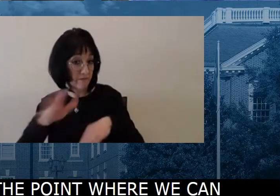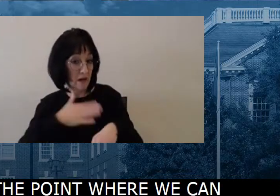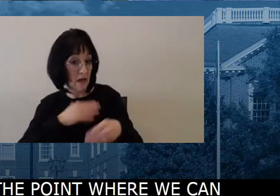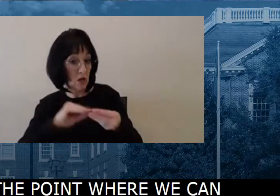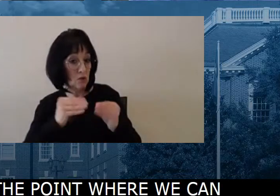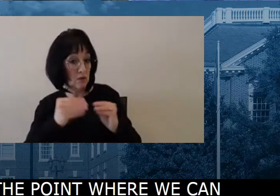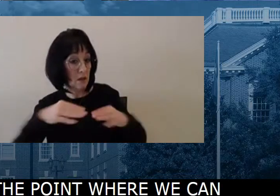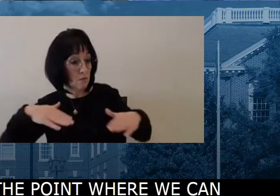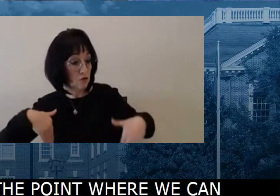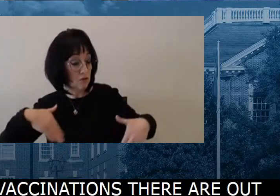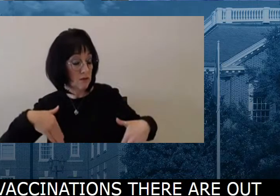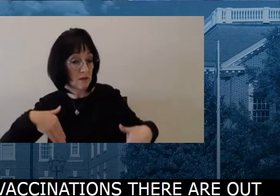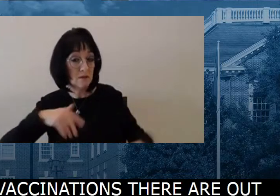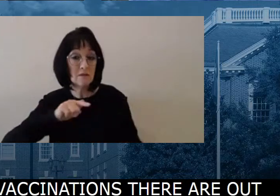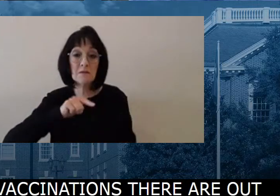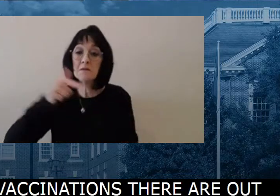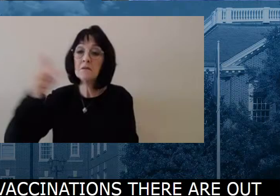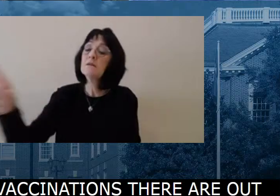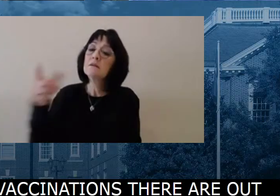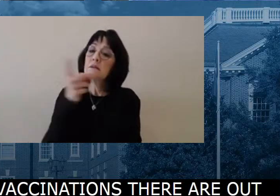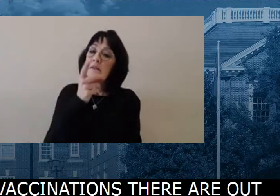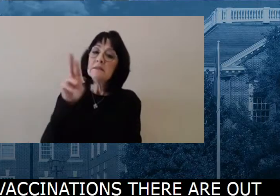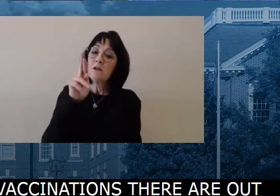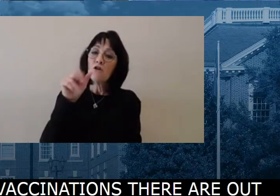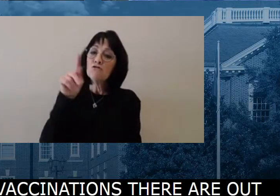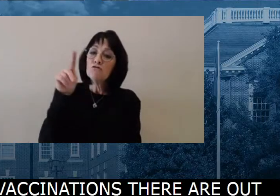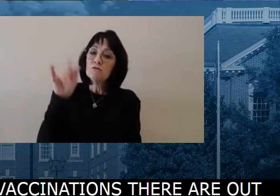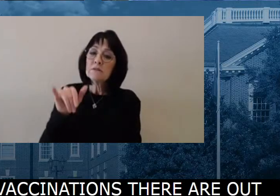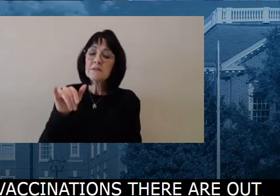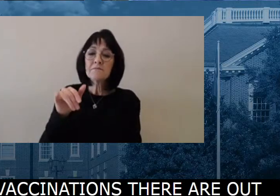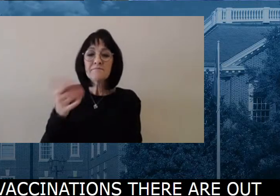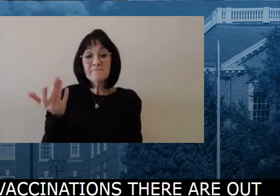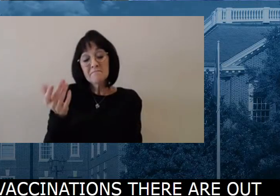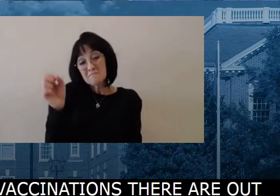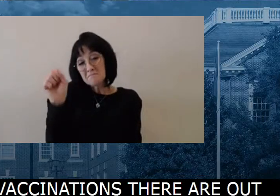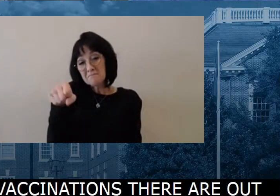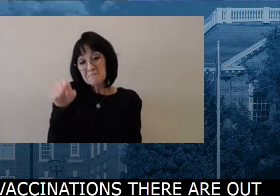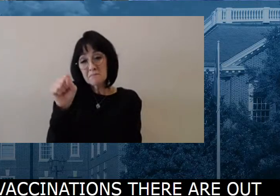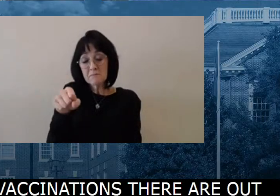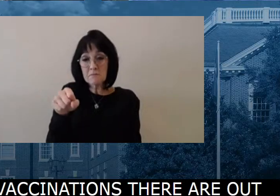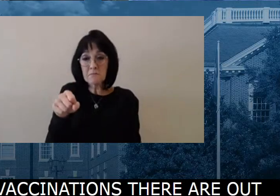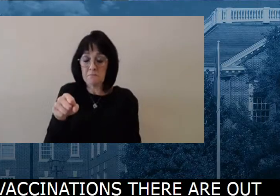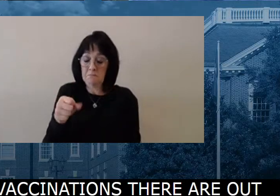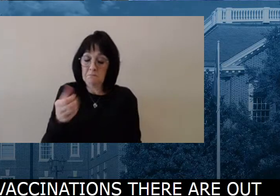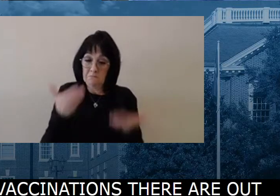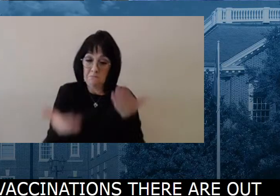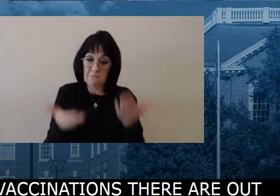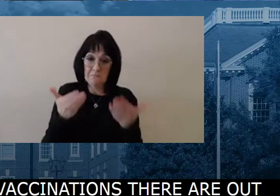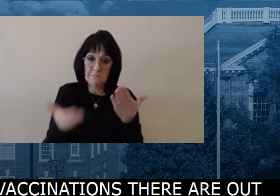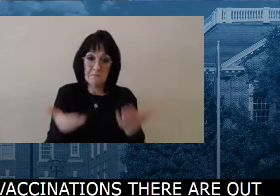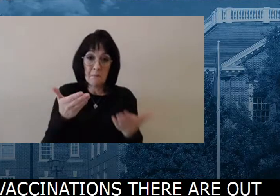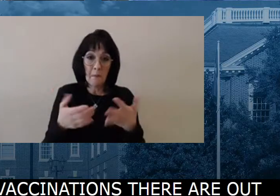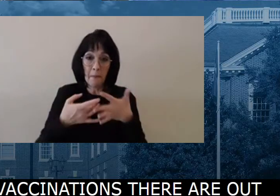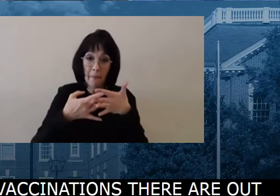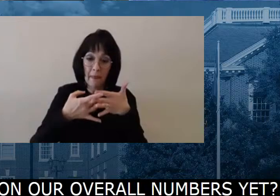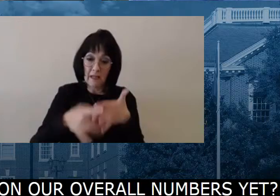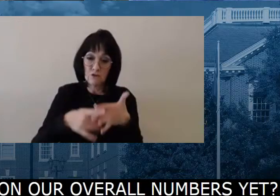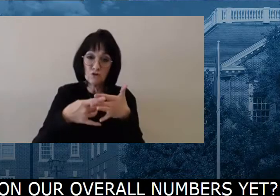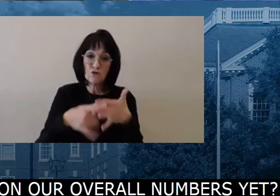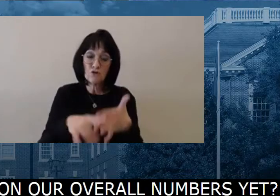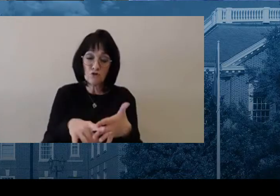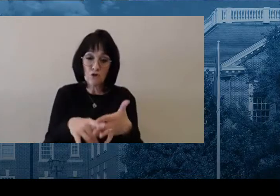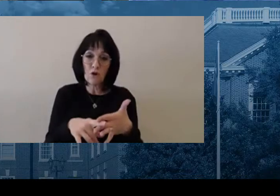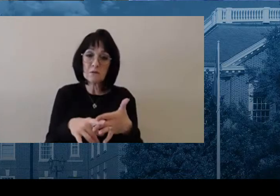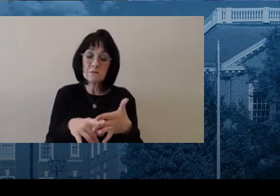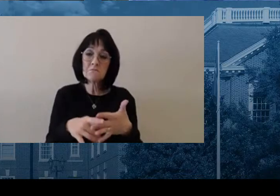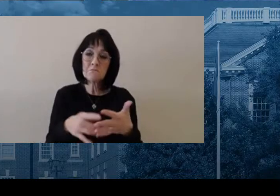Rattay? Yeah, I mean, it may be starting to have an impact